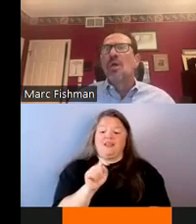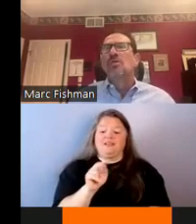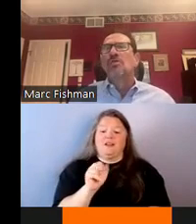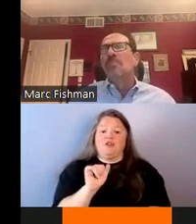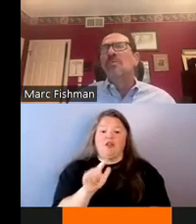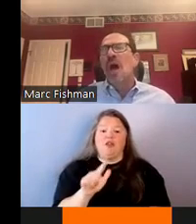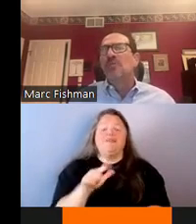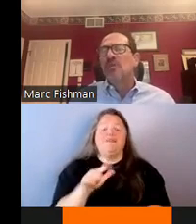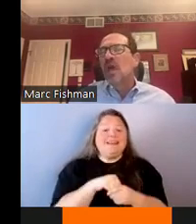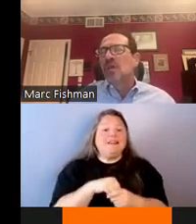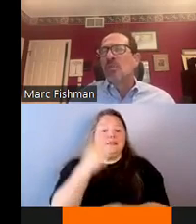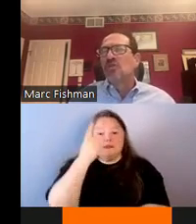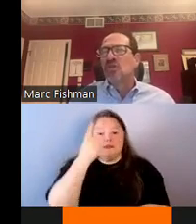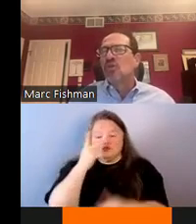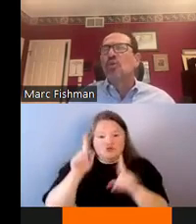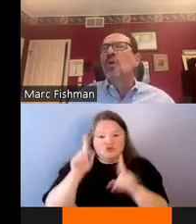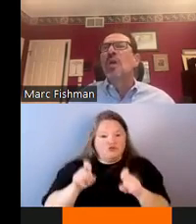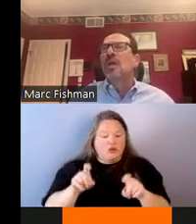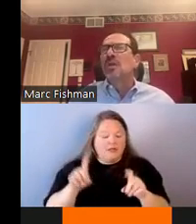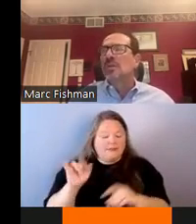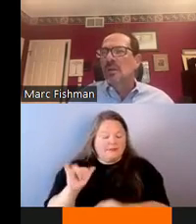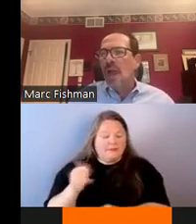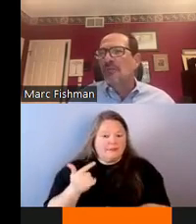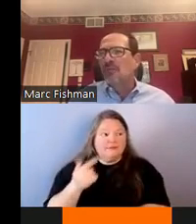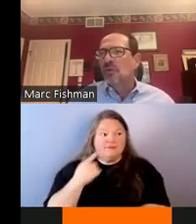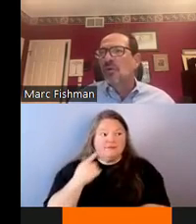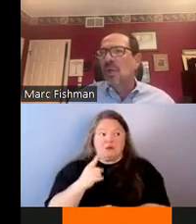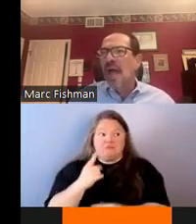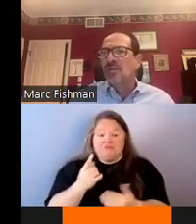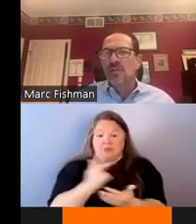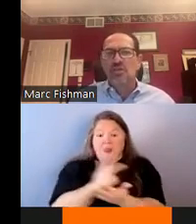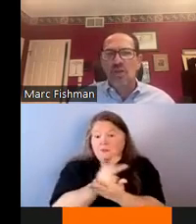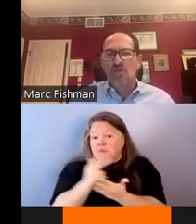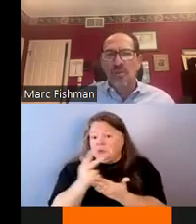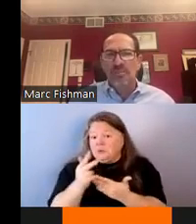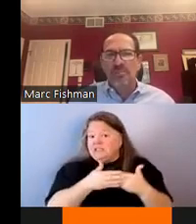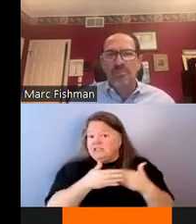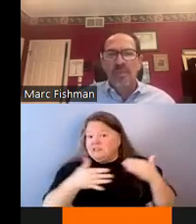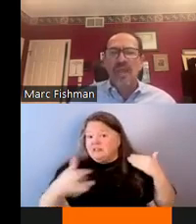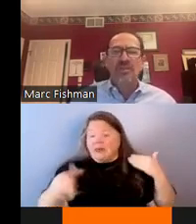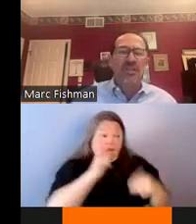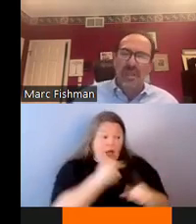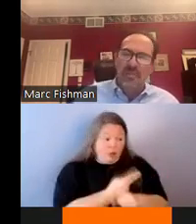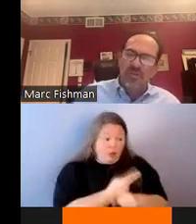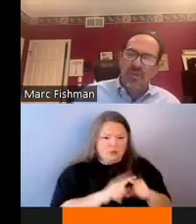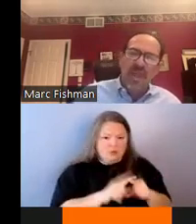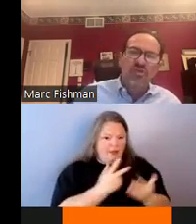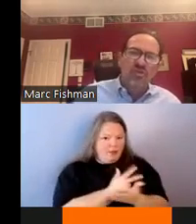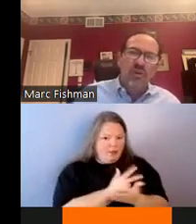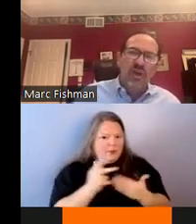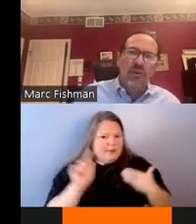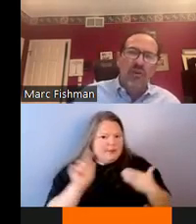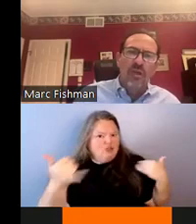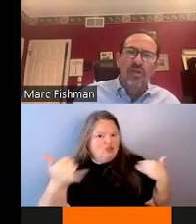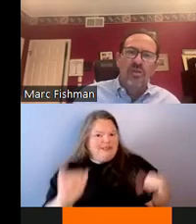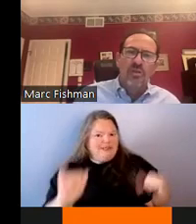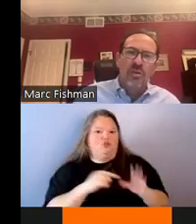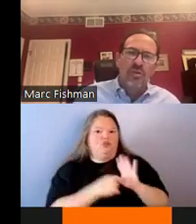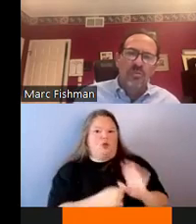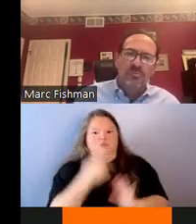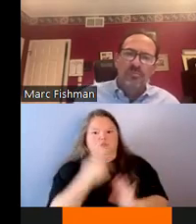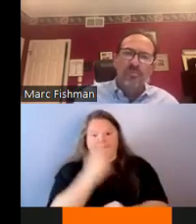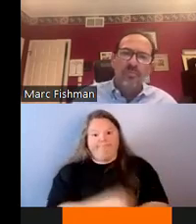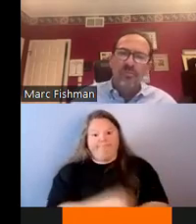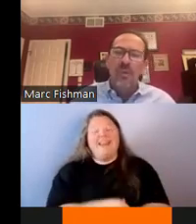test sometimes as much as 3 weeks after last ingestion. And as I said, it's a major trigger for